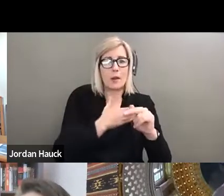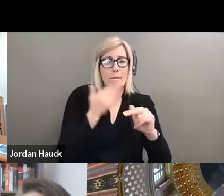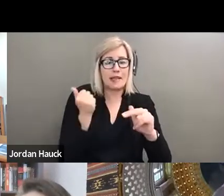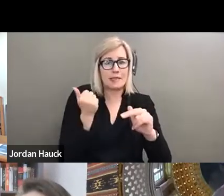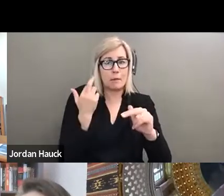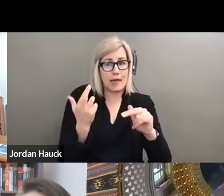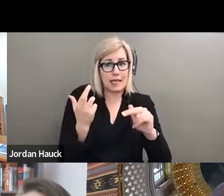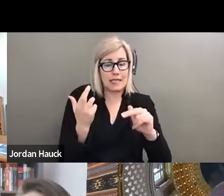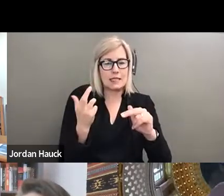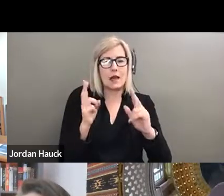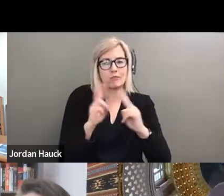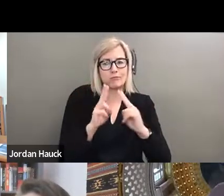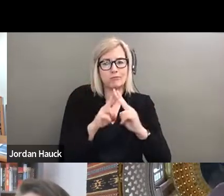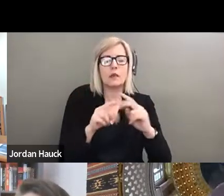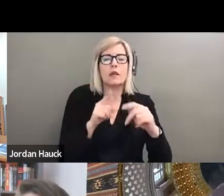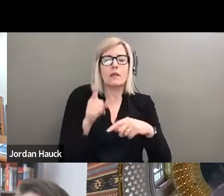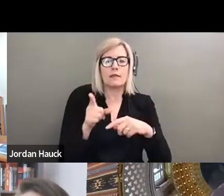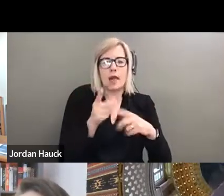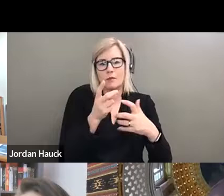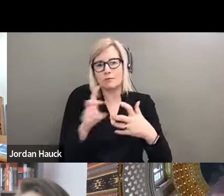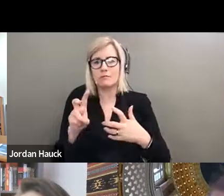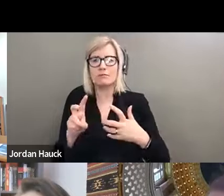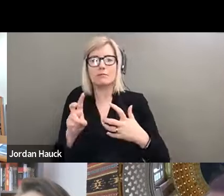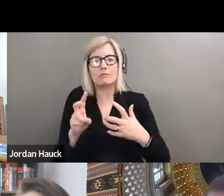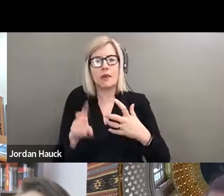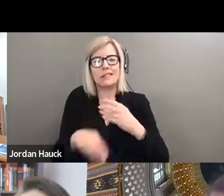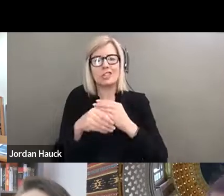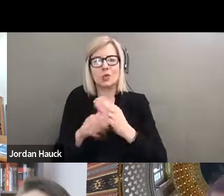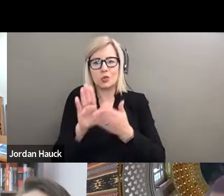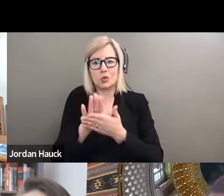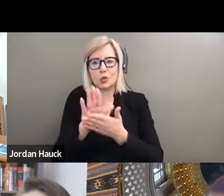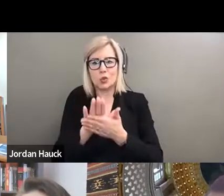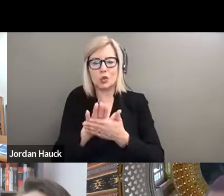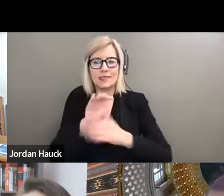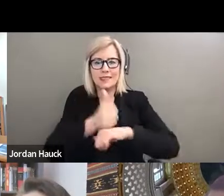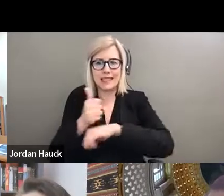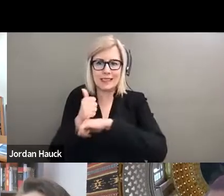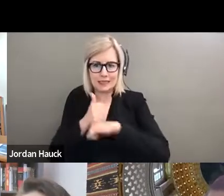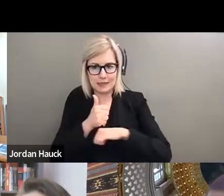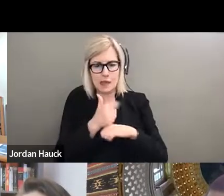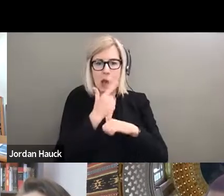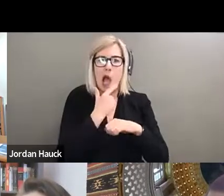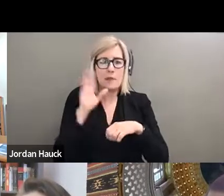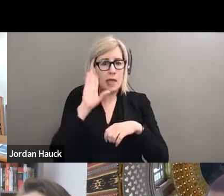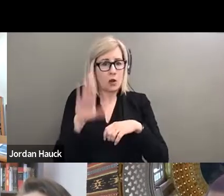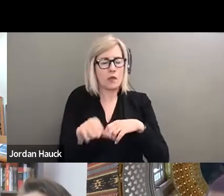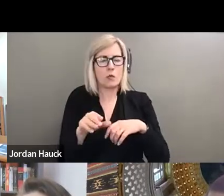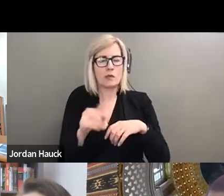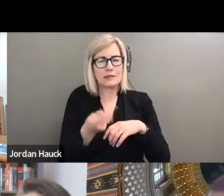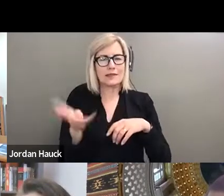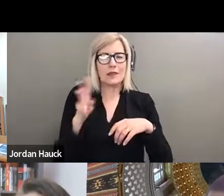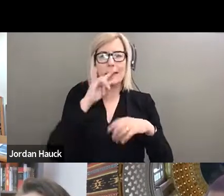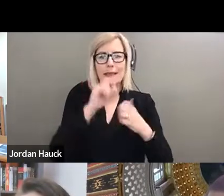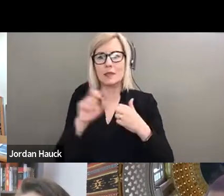Buddies, which will help them move into some additional school settings. So I know that there were several kids